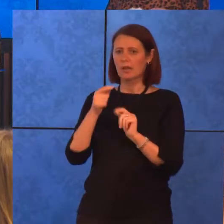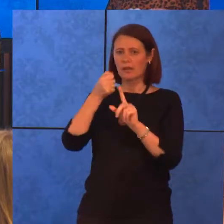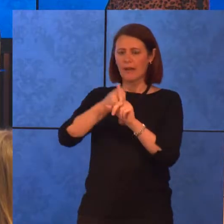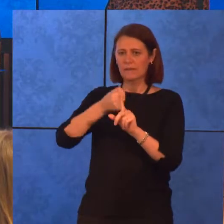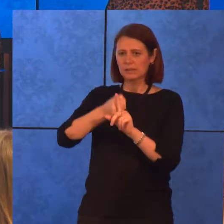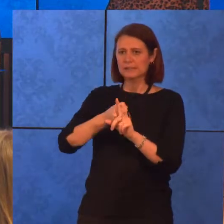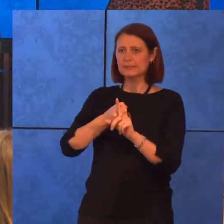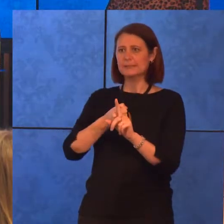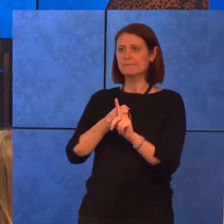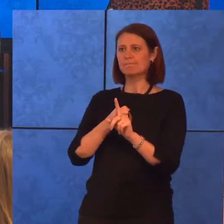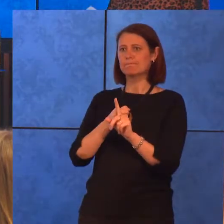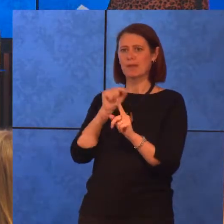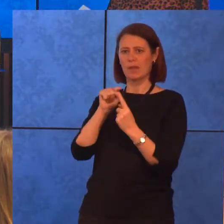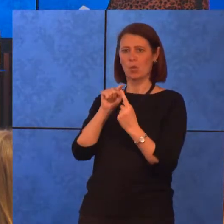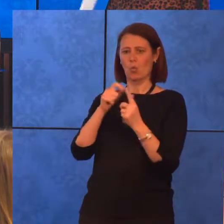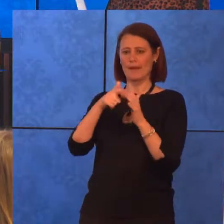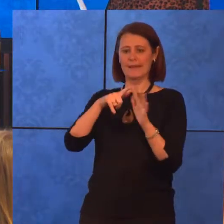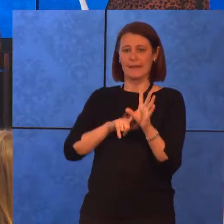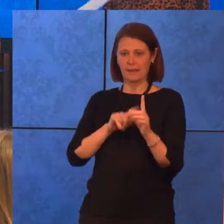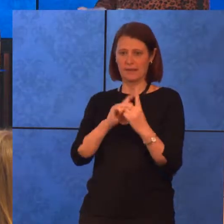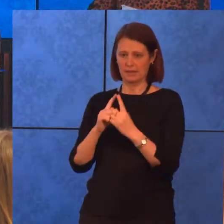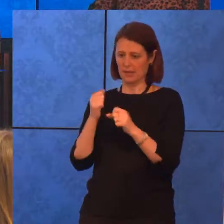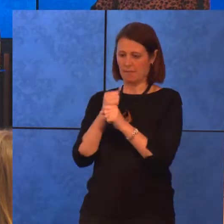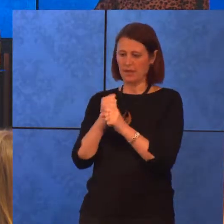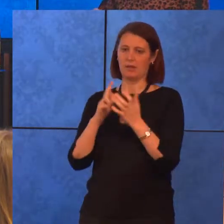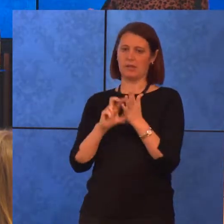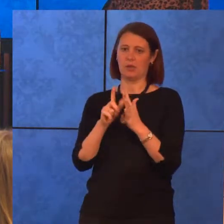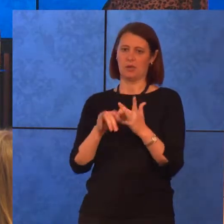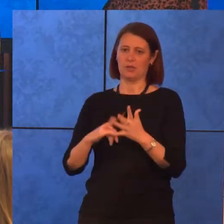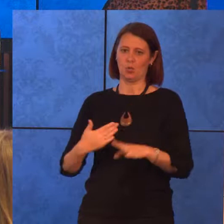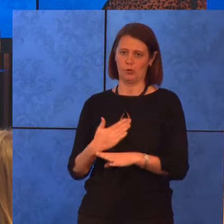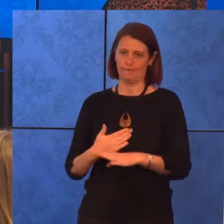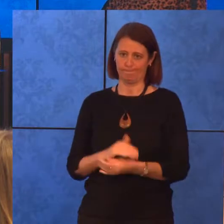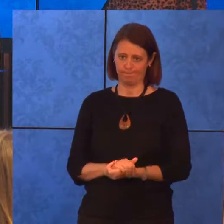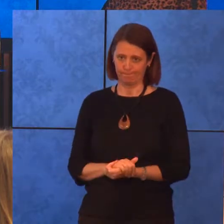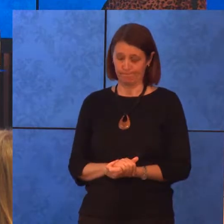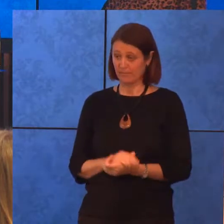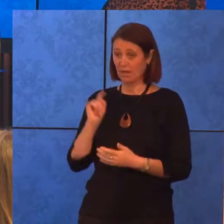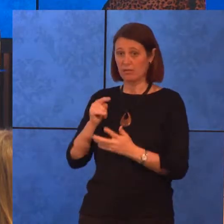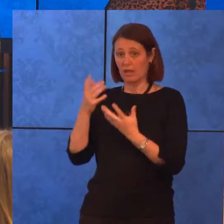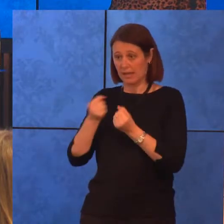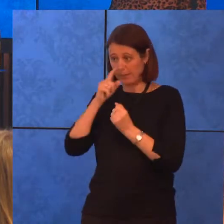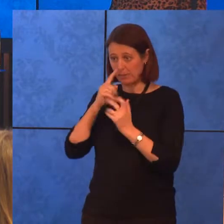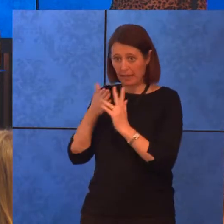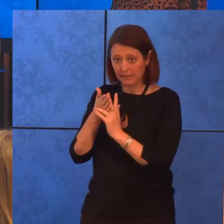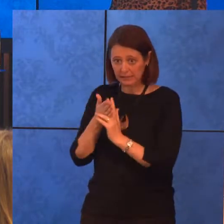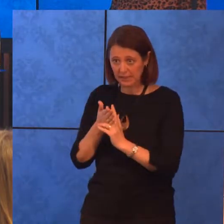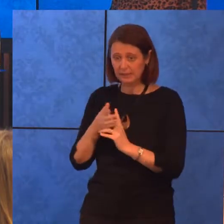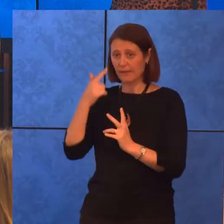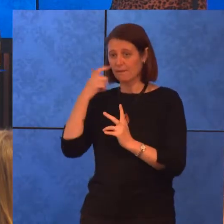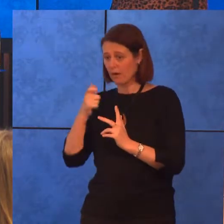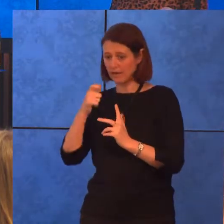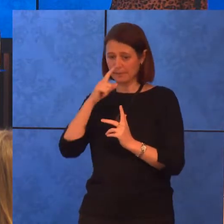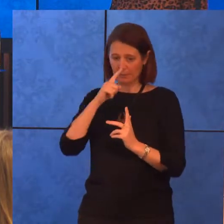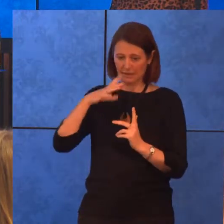advocates are the one key thing that make the NDIS work. They get people access, they find the people that need help, and they